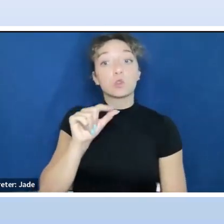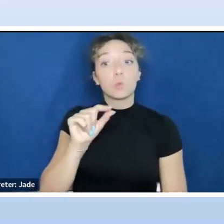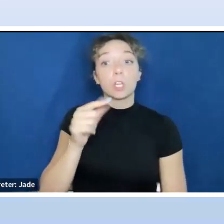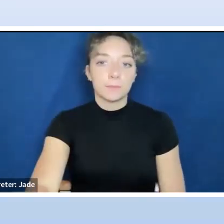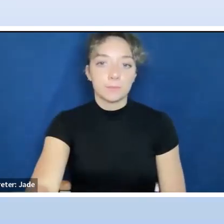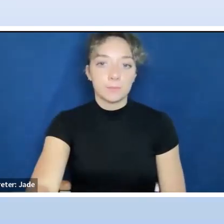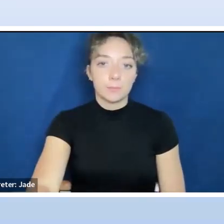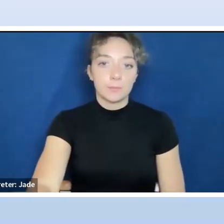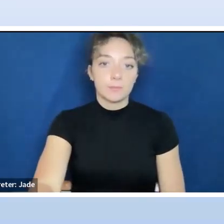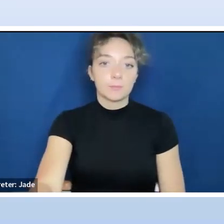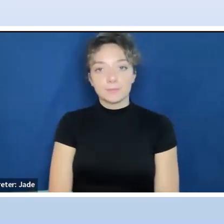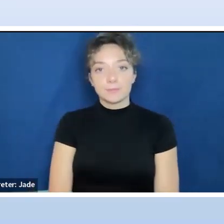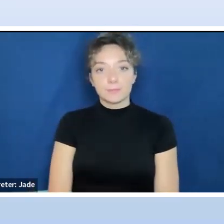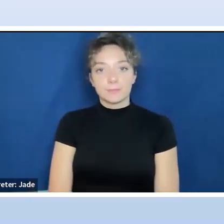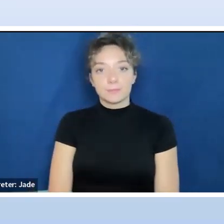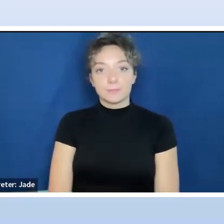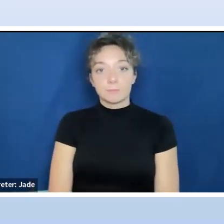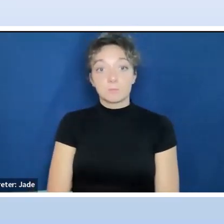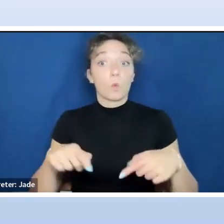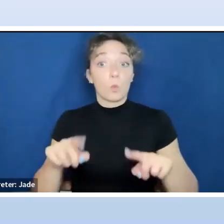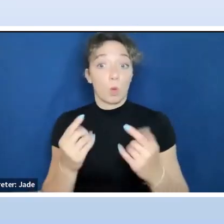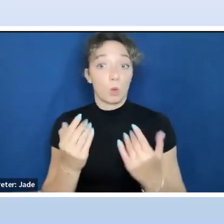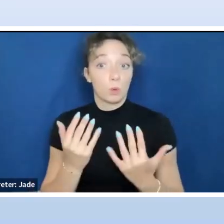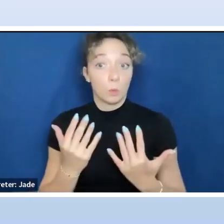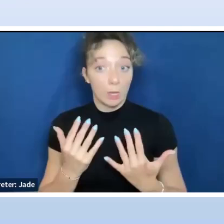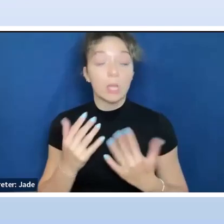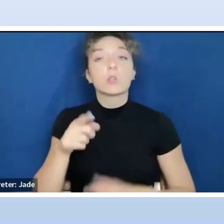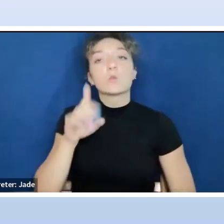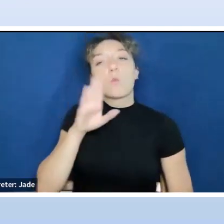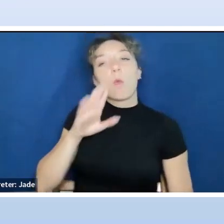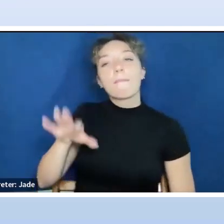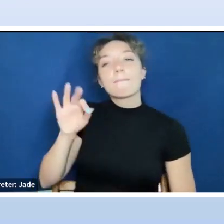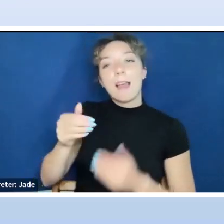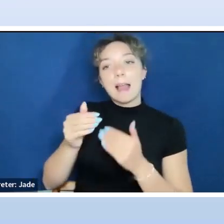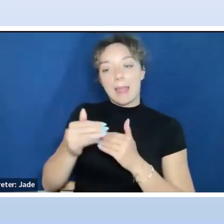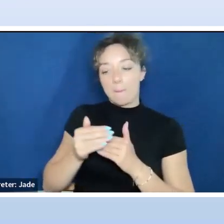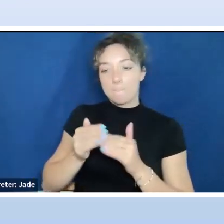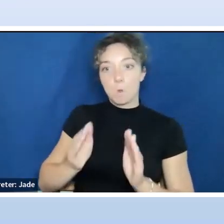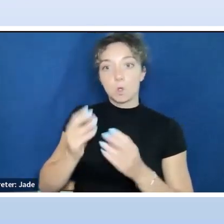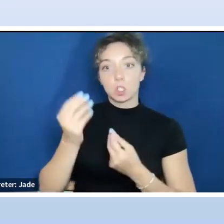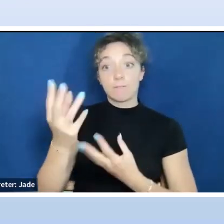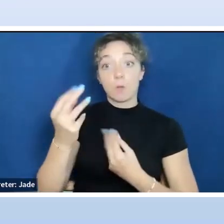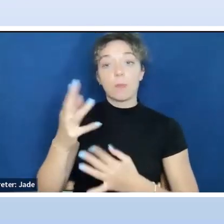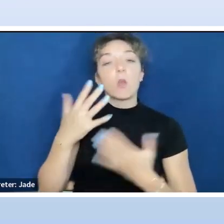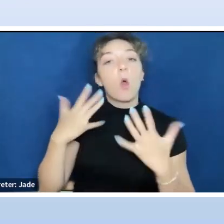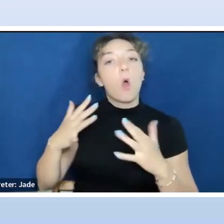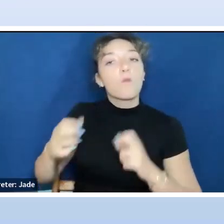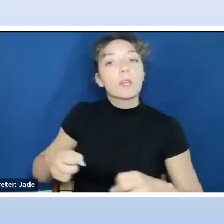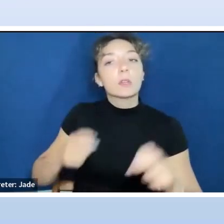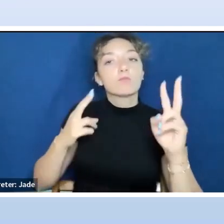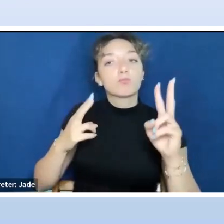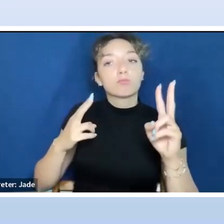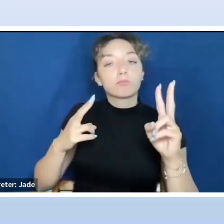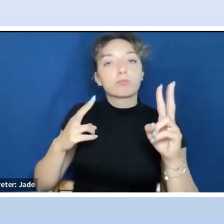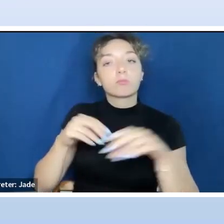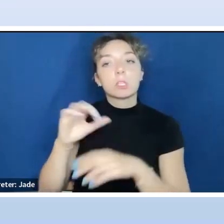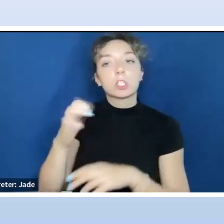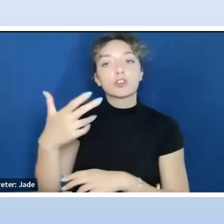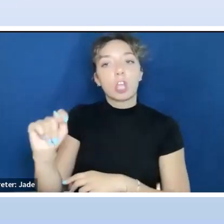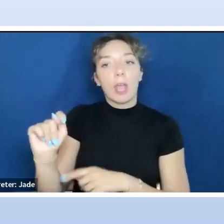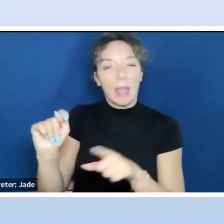year. You will find the box information has been posted to the chat.